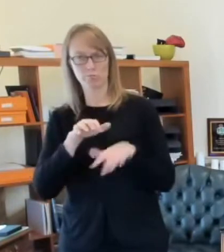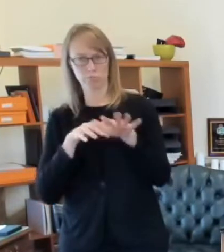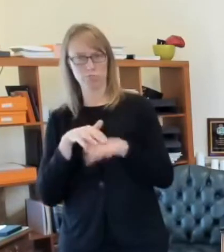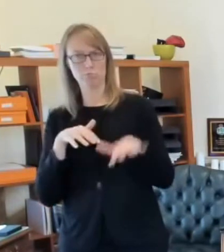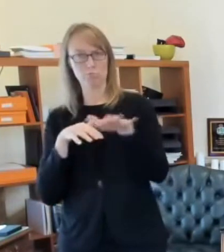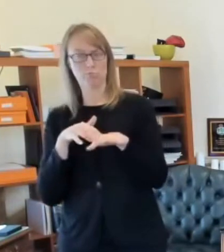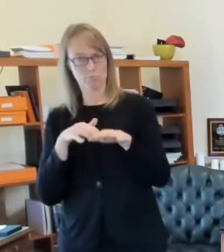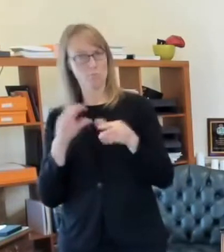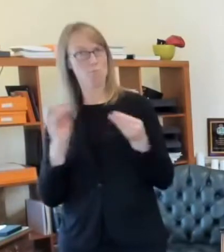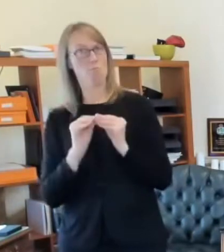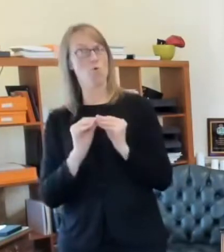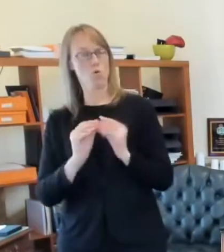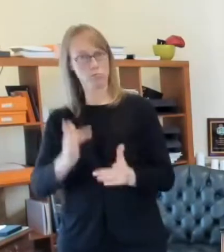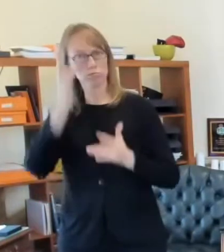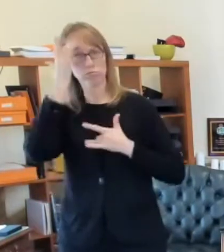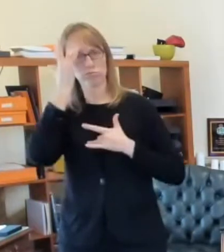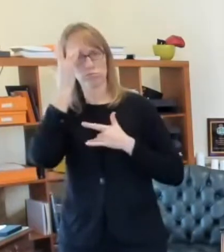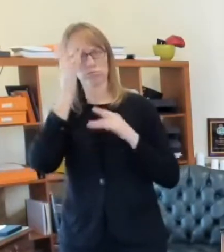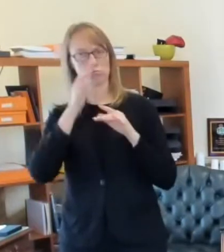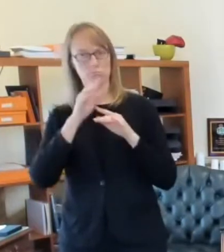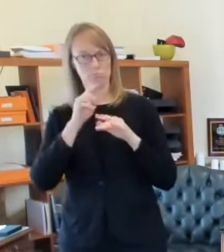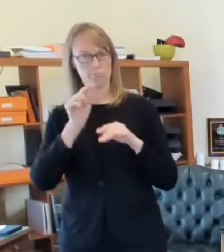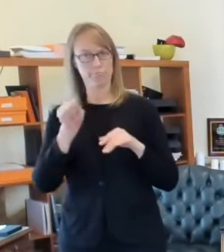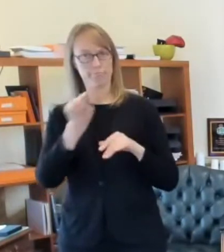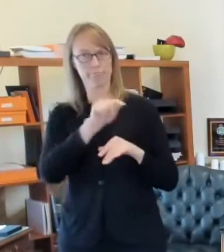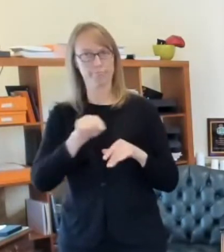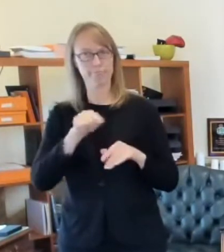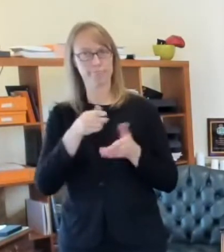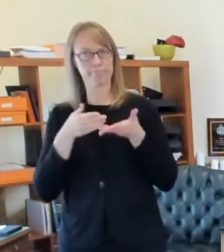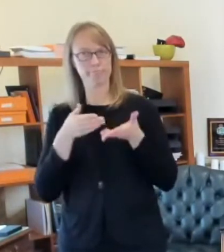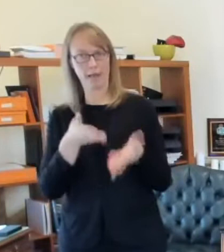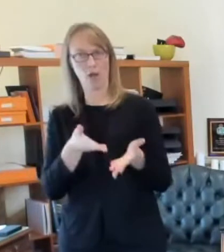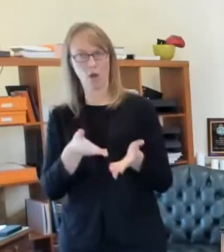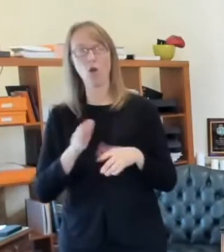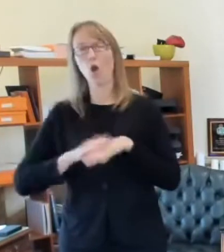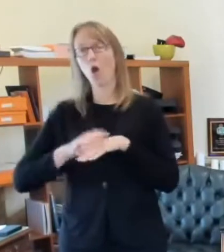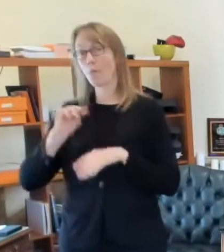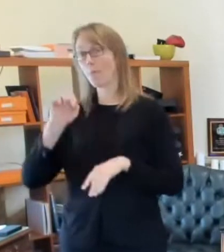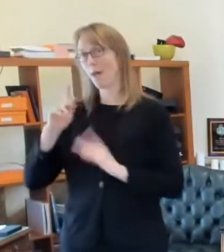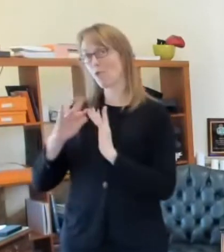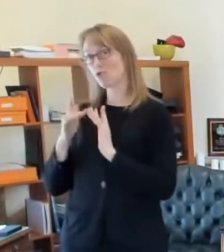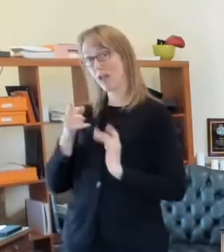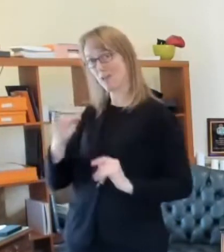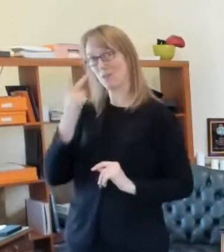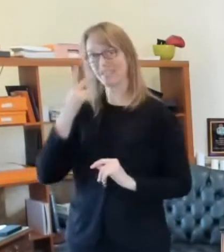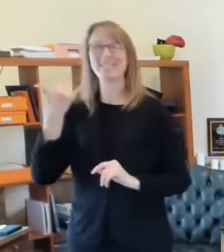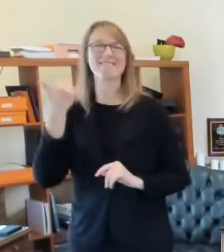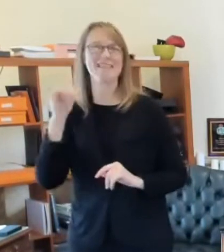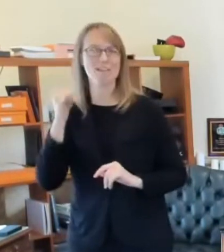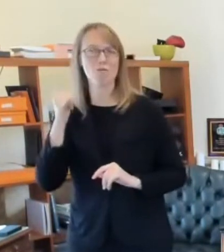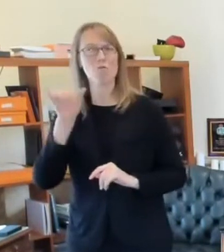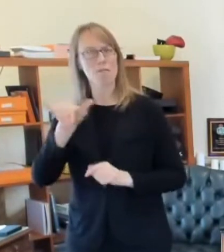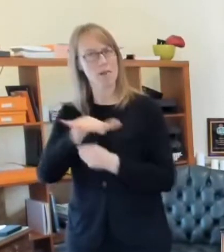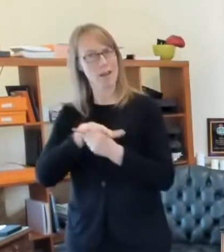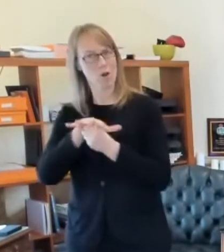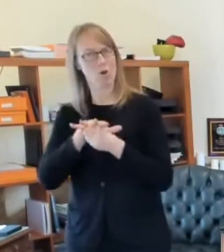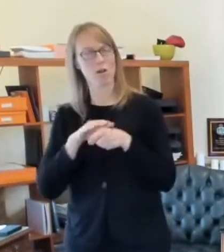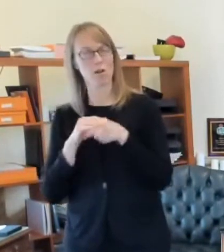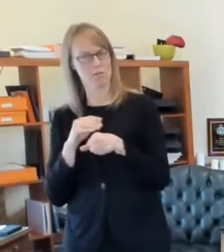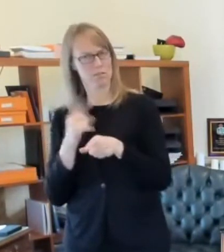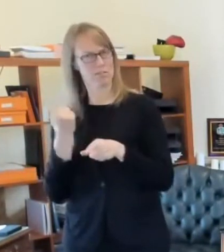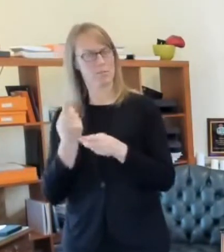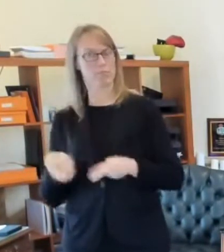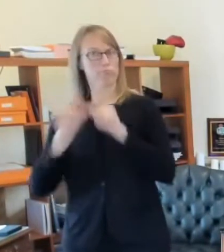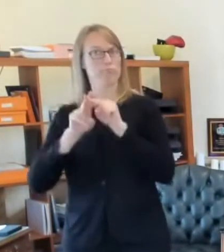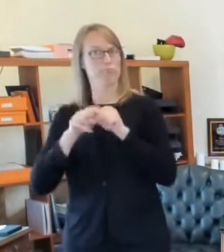more cases, kind of, it shows up on the map online in yellow. And so we are seeing something going on